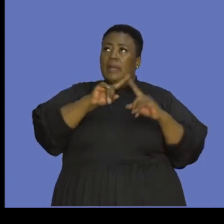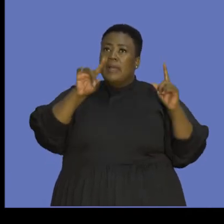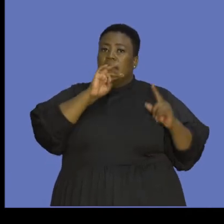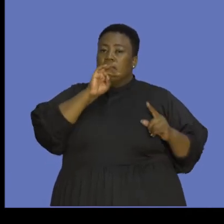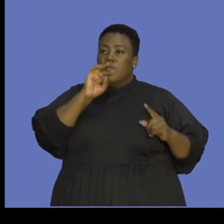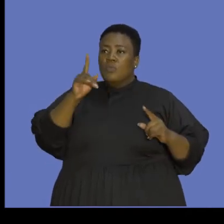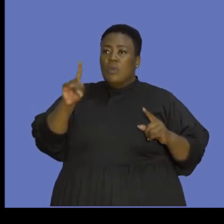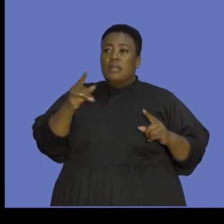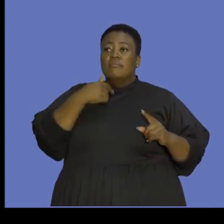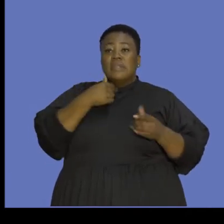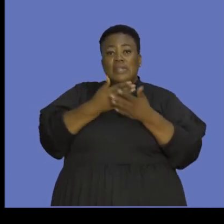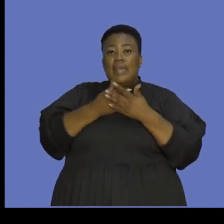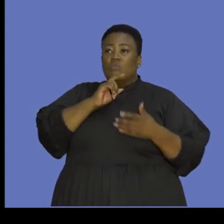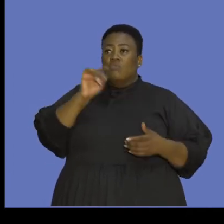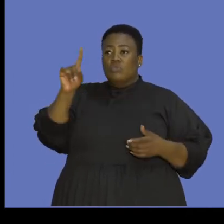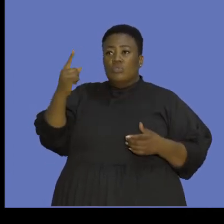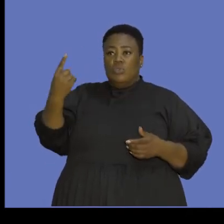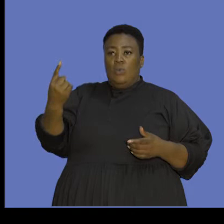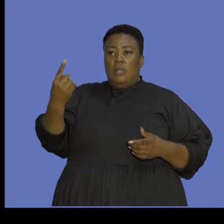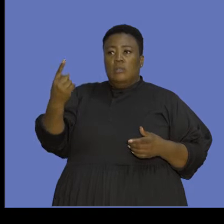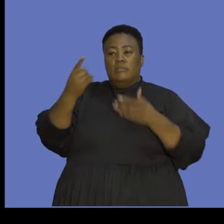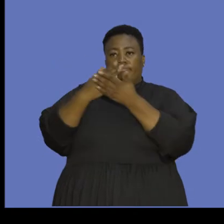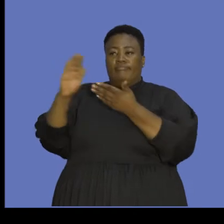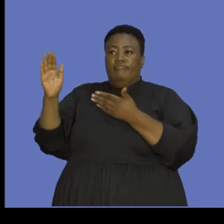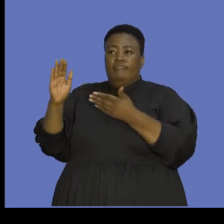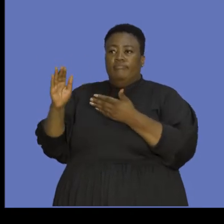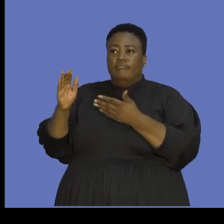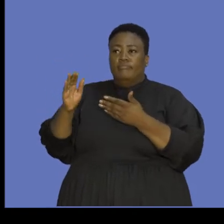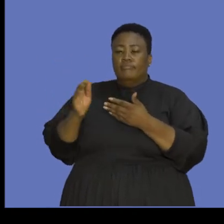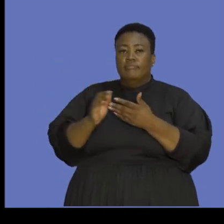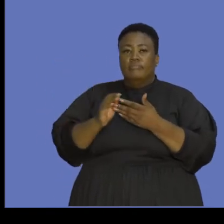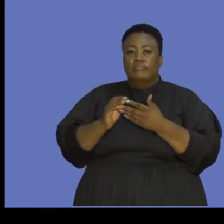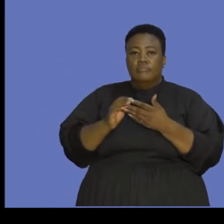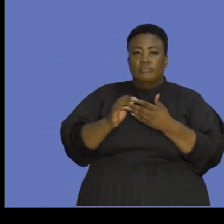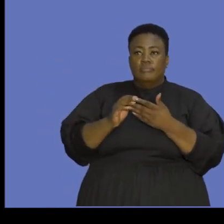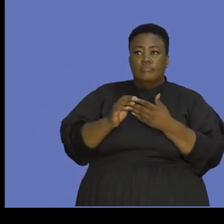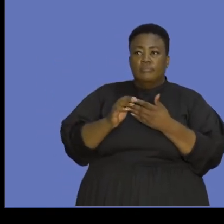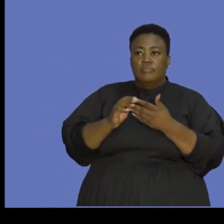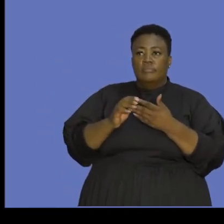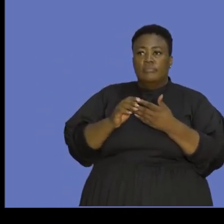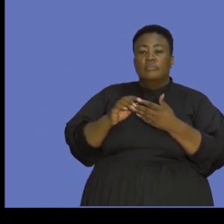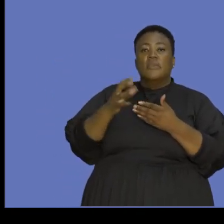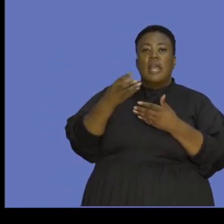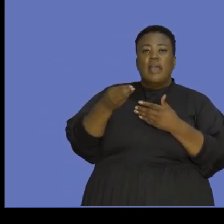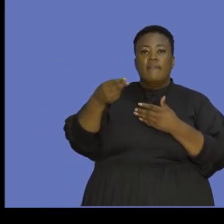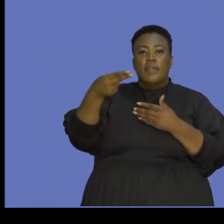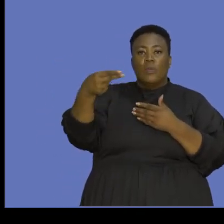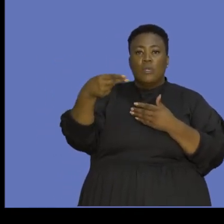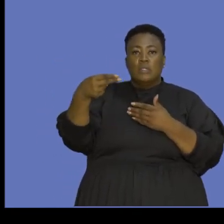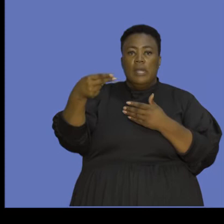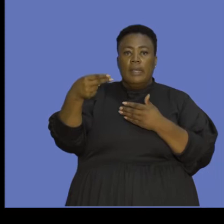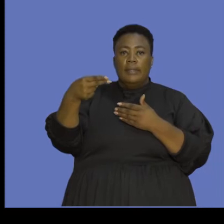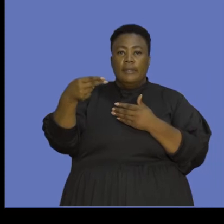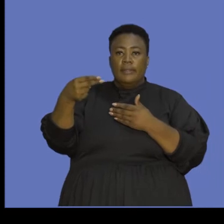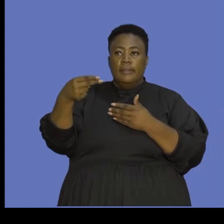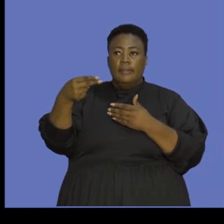is I can take that proportionality, get rid of it, put an equal sign in,